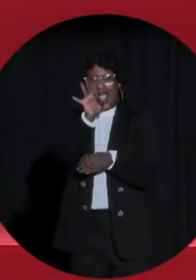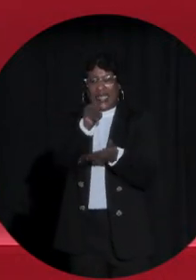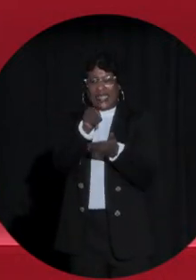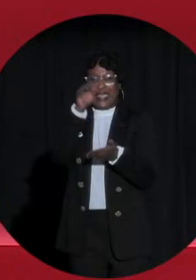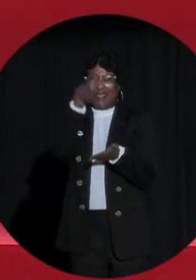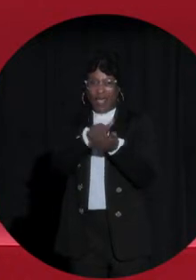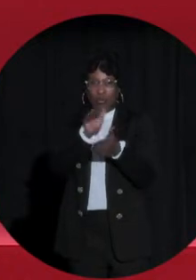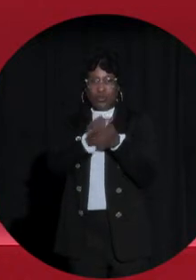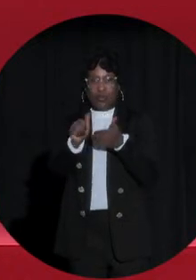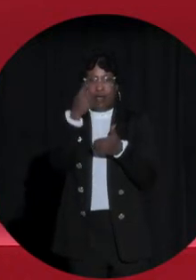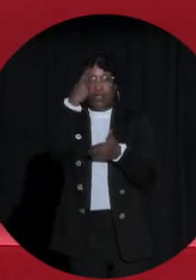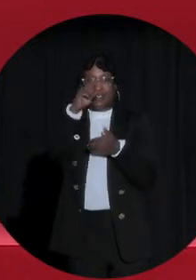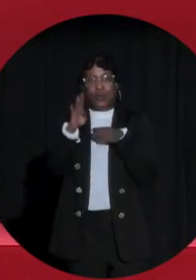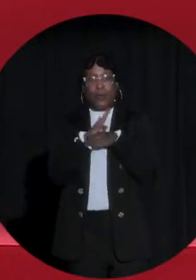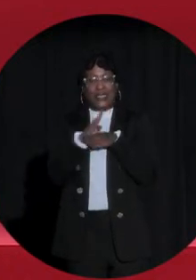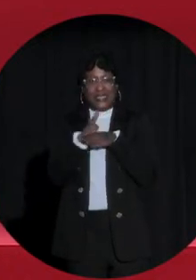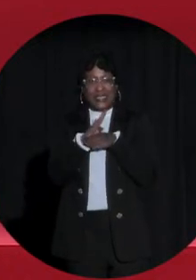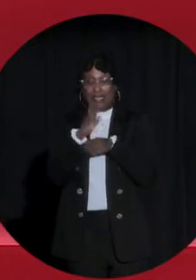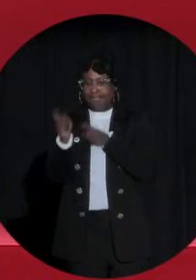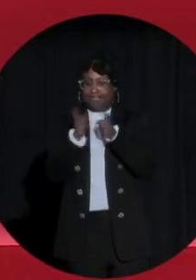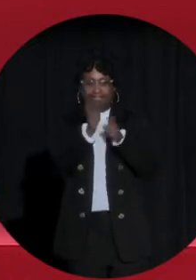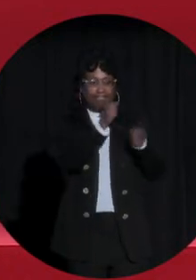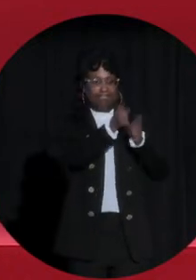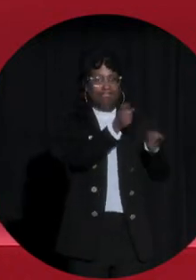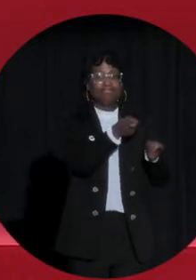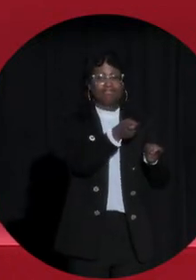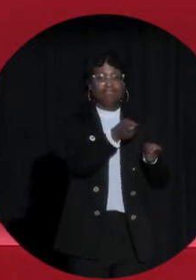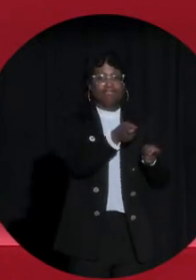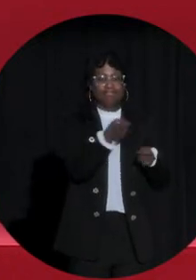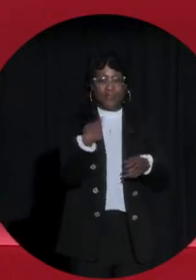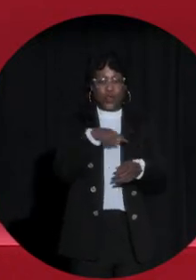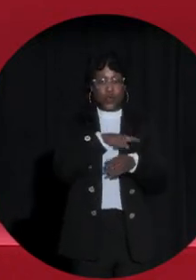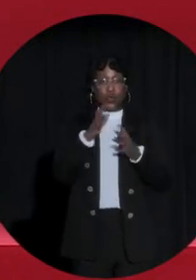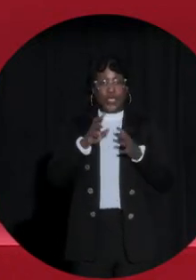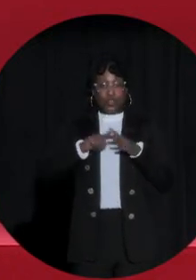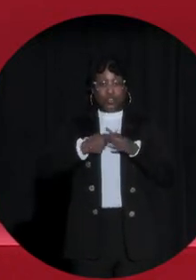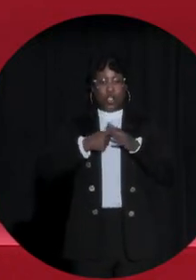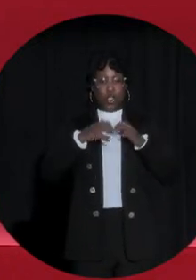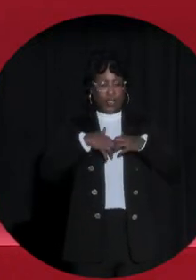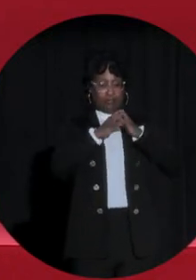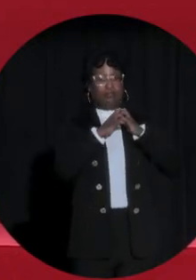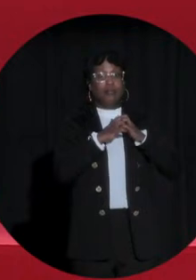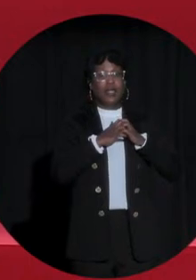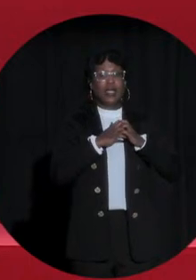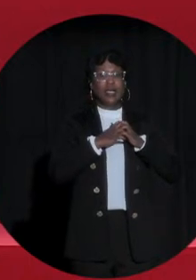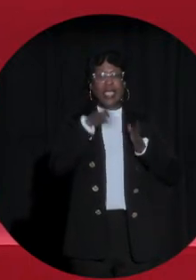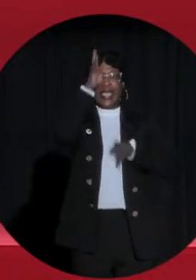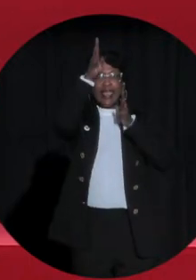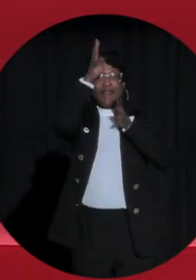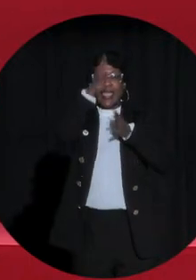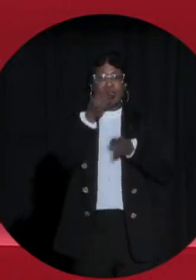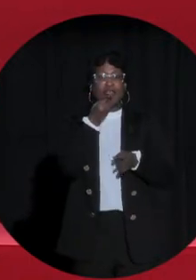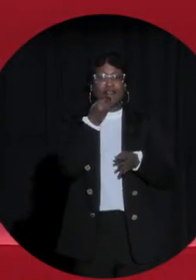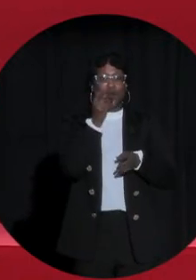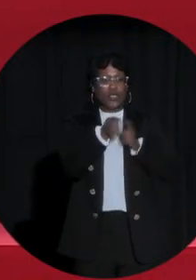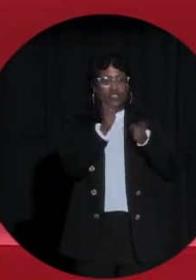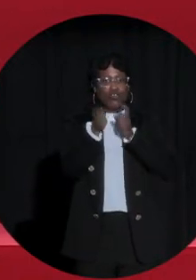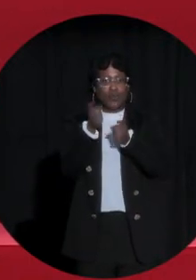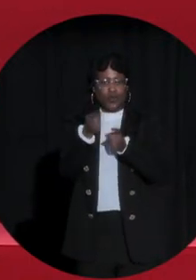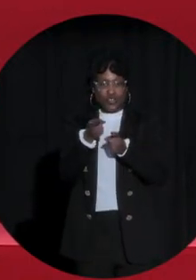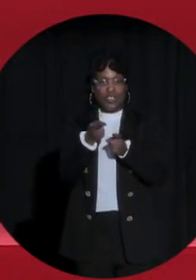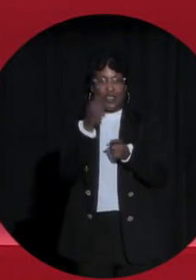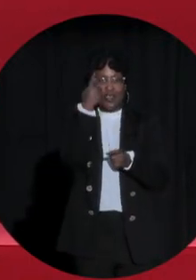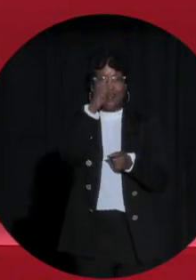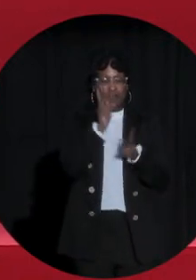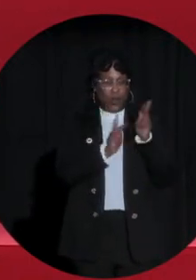used our power to create an award-winning, innovative food distribution program that helped those who had lost their jobs and to help